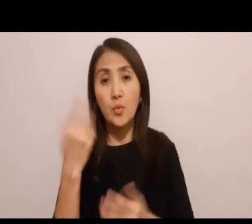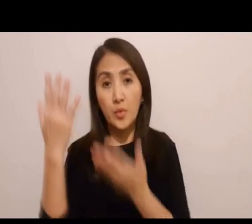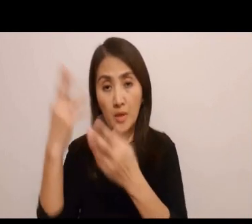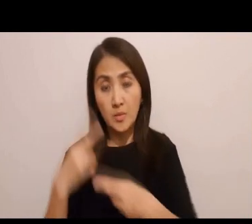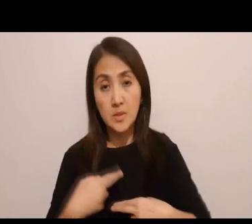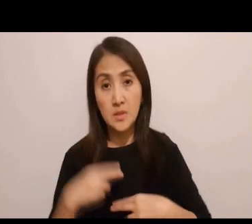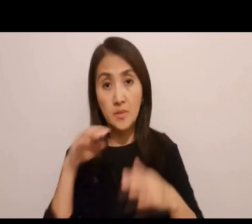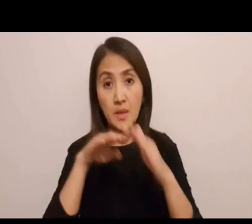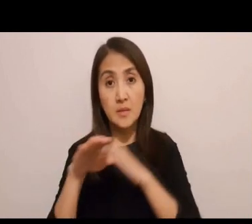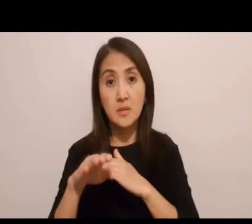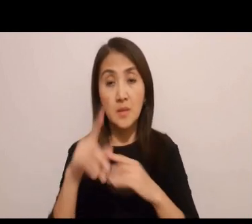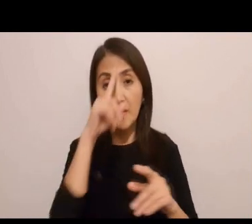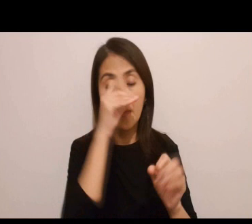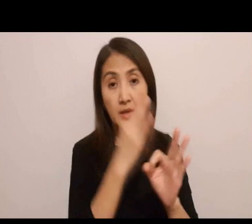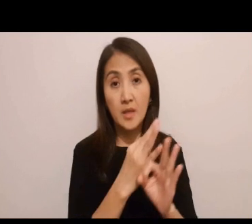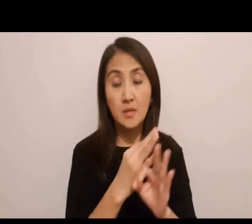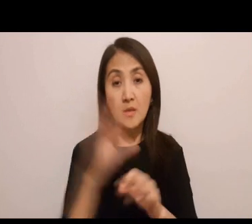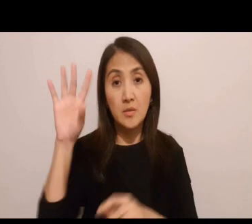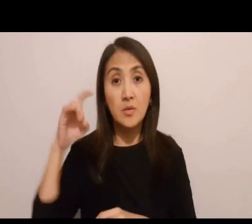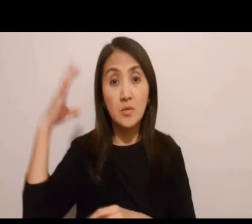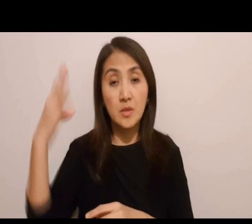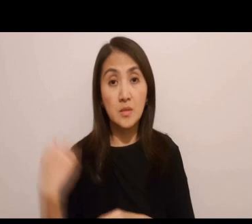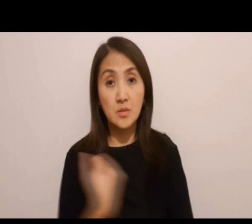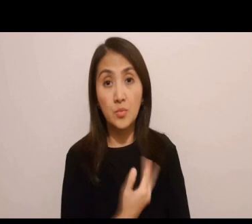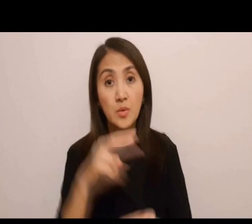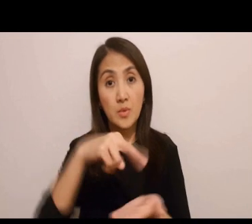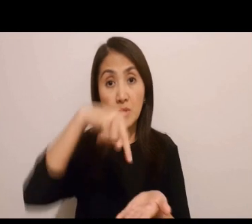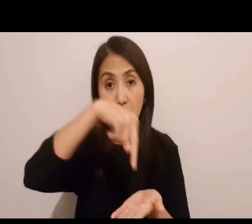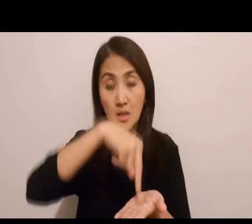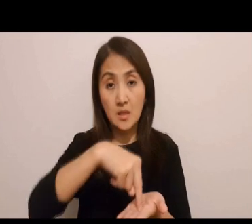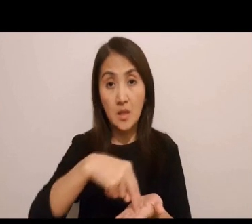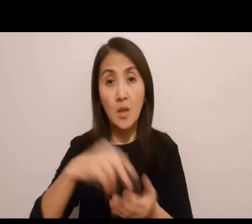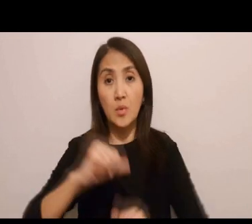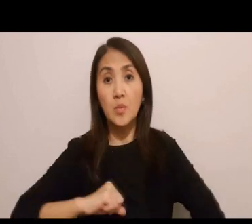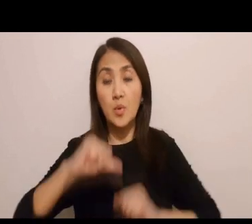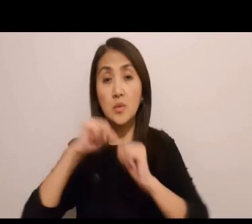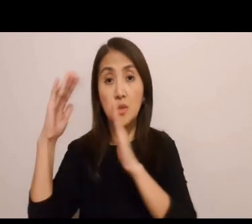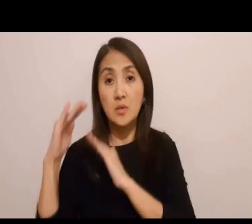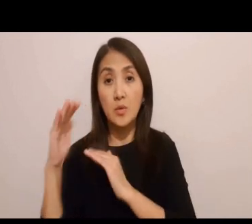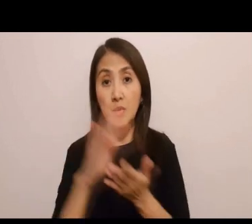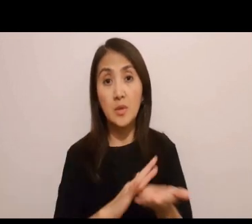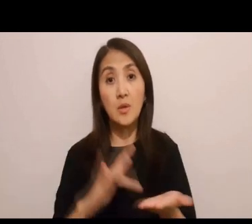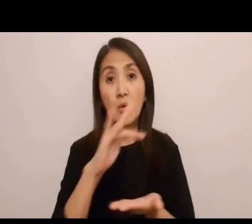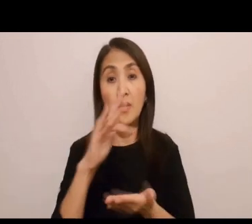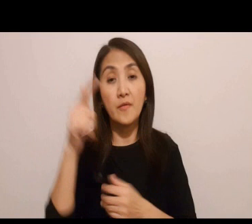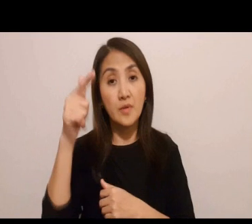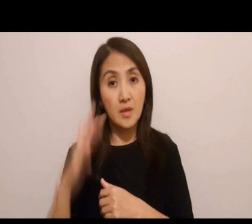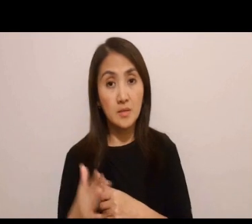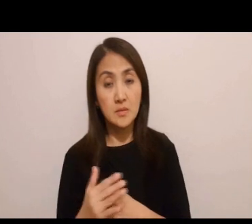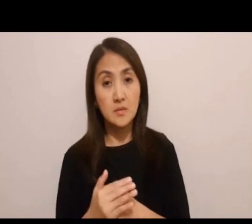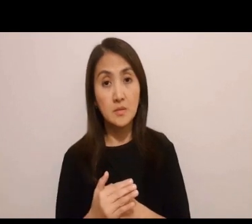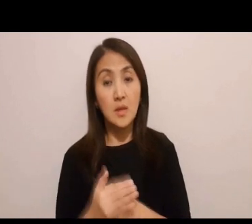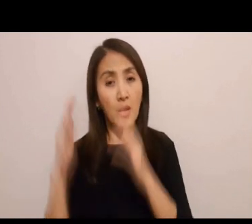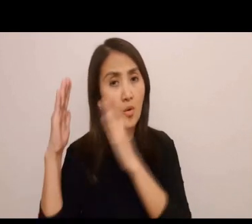Christ, through whom we have gained access by faith, to this grace in which we stand, and we boast in hope of the